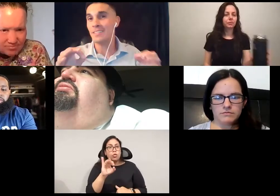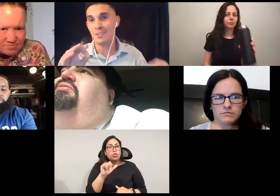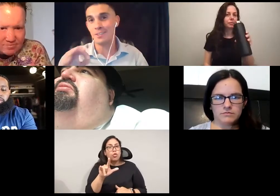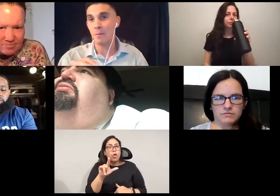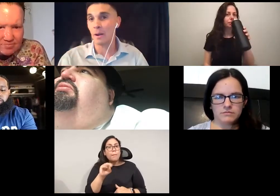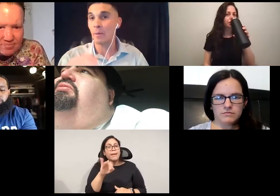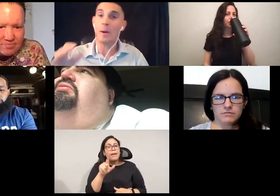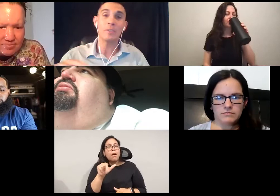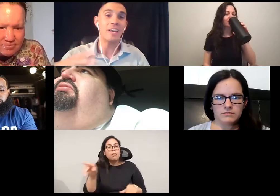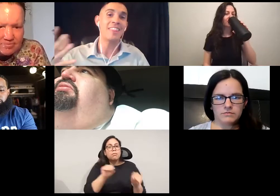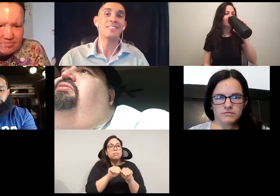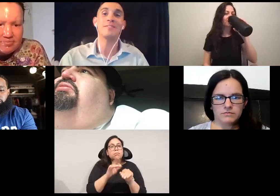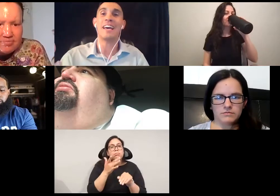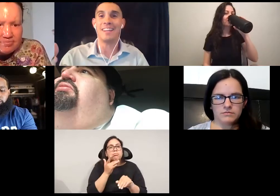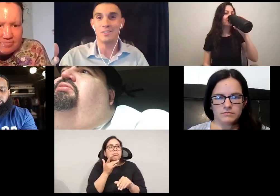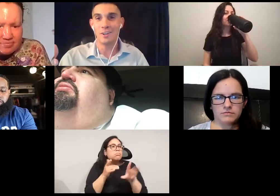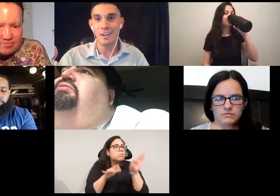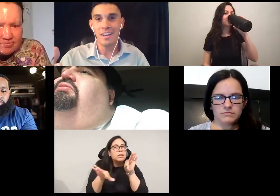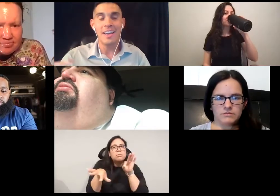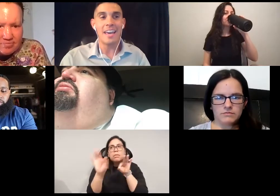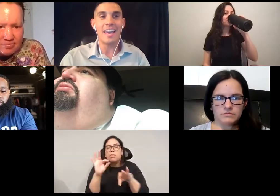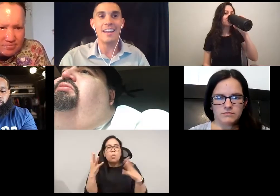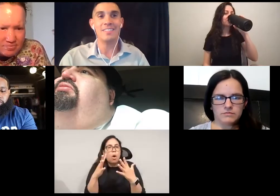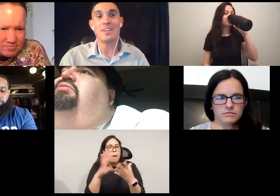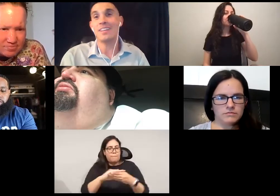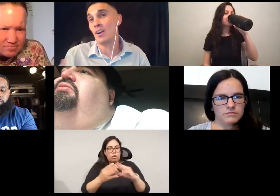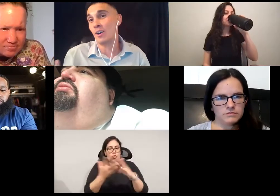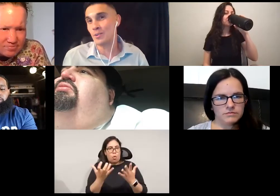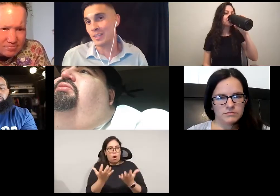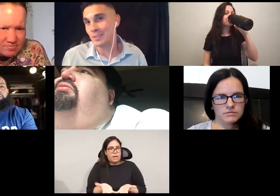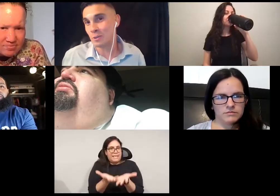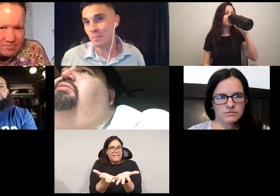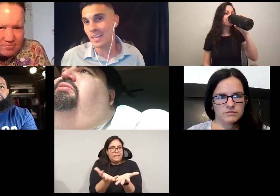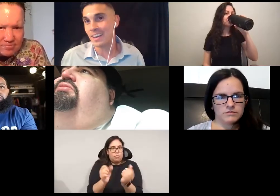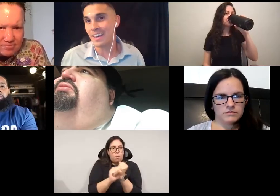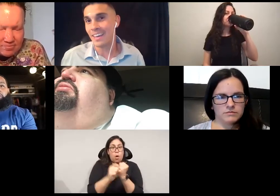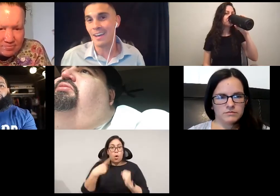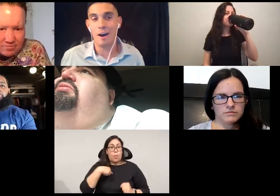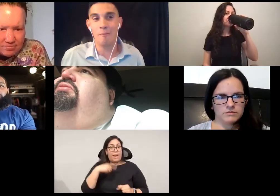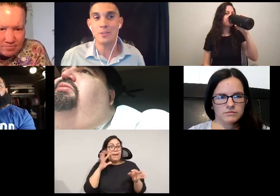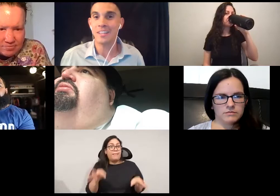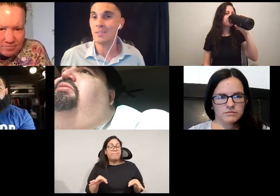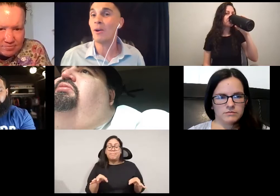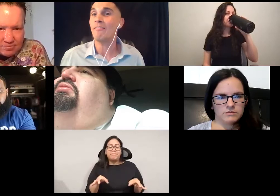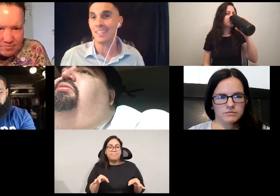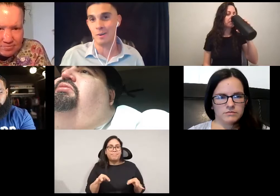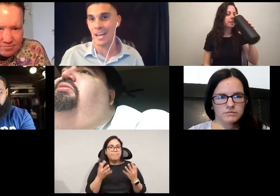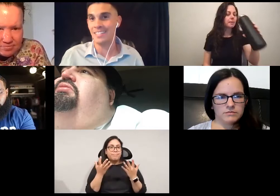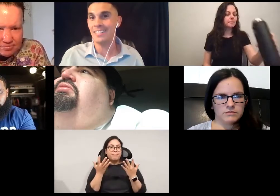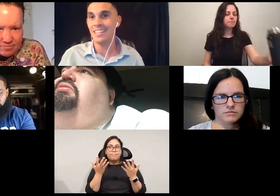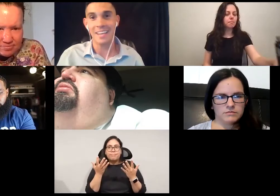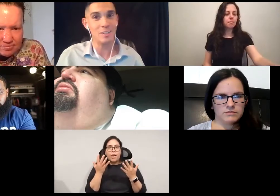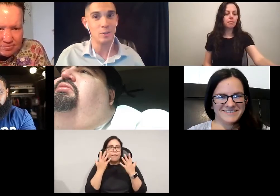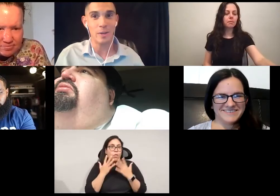kind of messages they want to promote, and things of that nature. And it's not our choice. Social media, unfortunately, is a privately